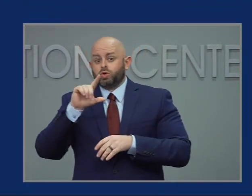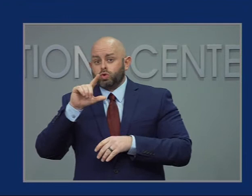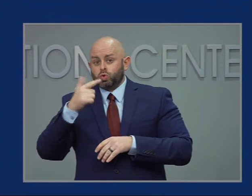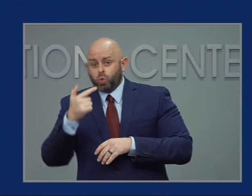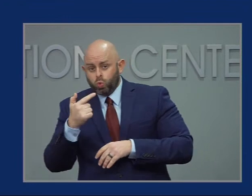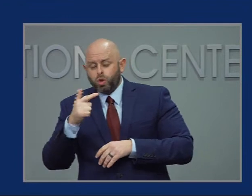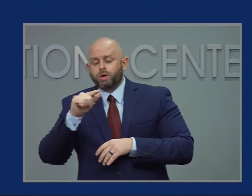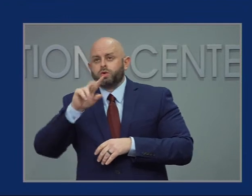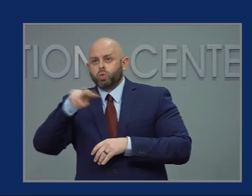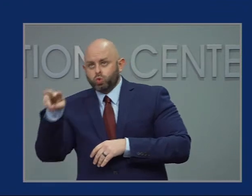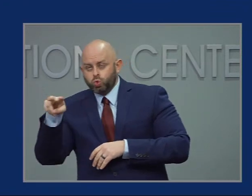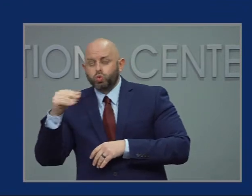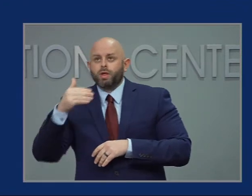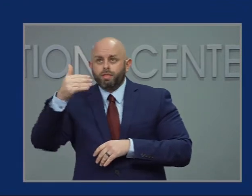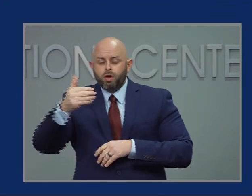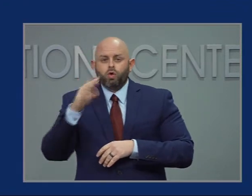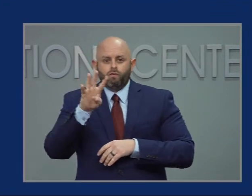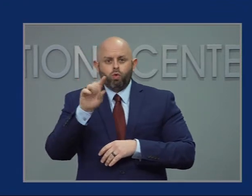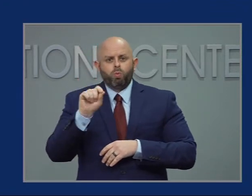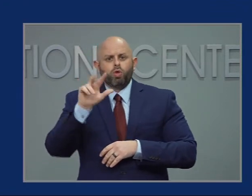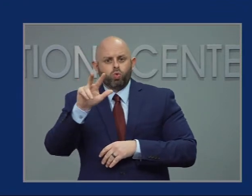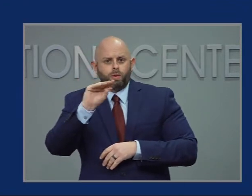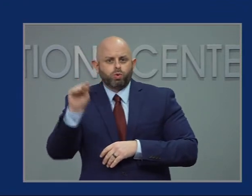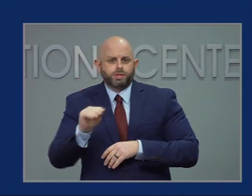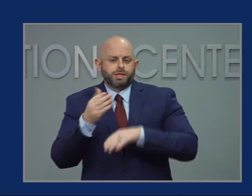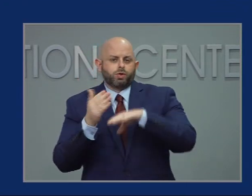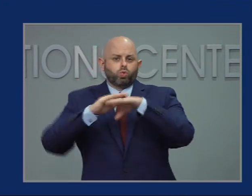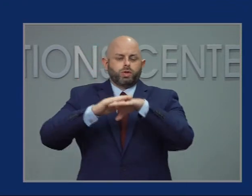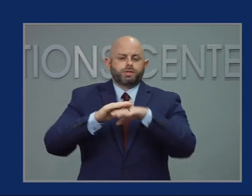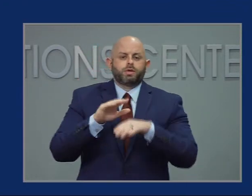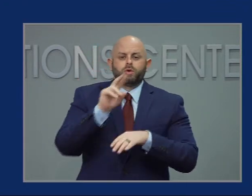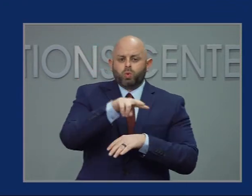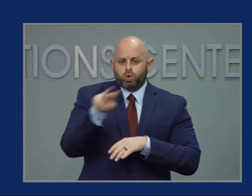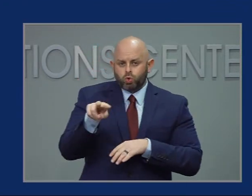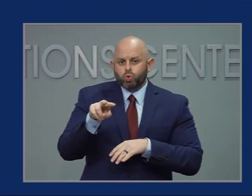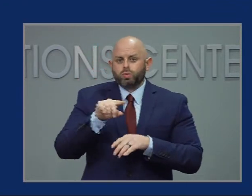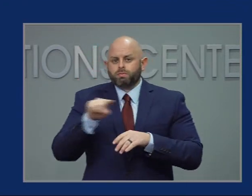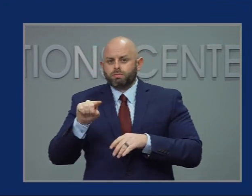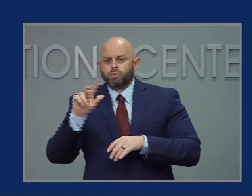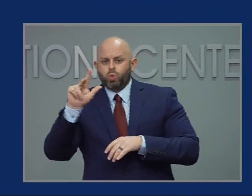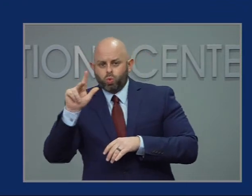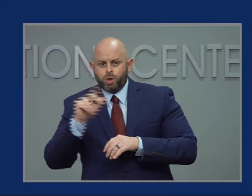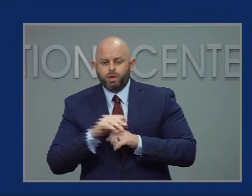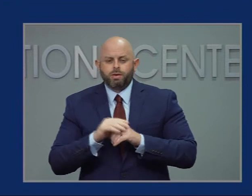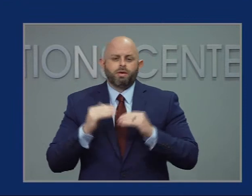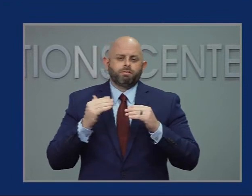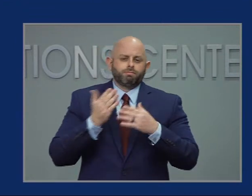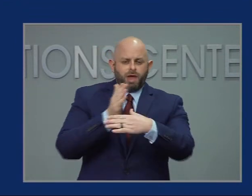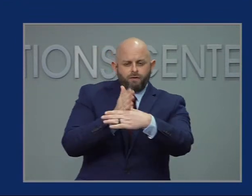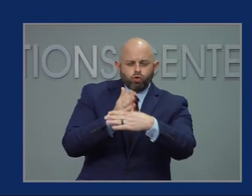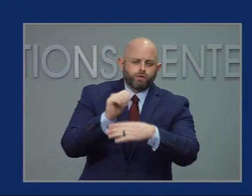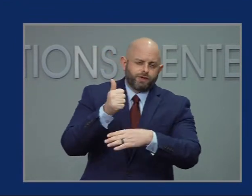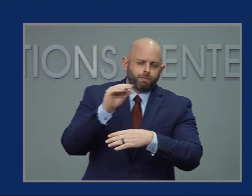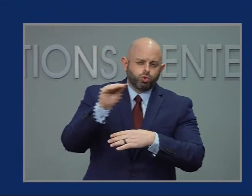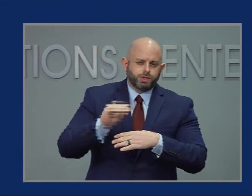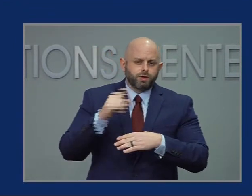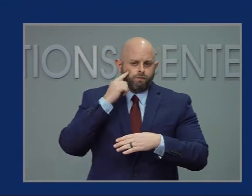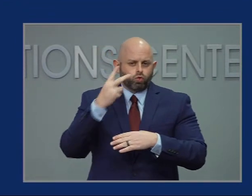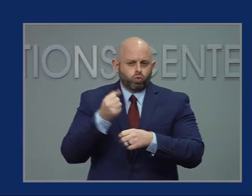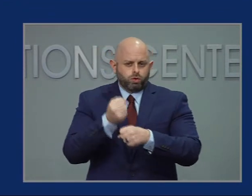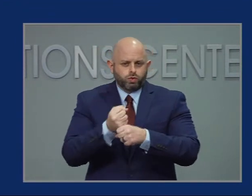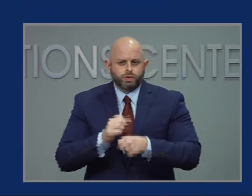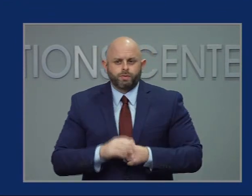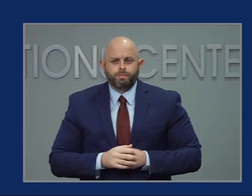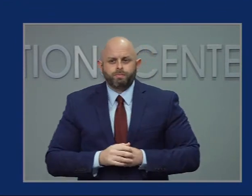21-22, and another 4.3% increase in fiscal year 22-23, or an average of 10%.